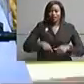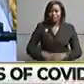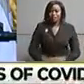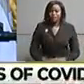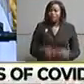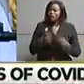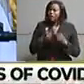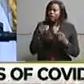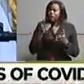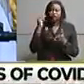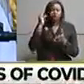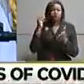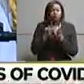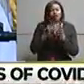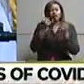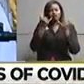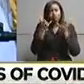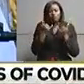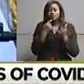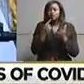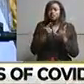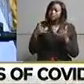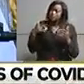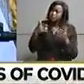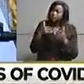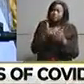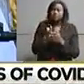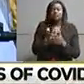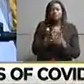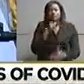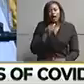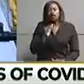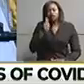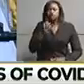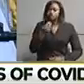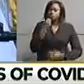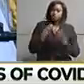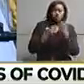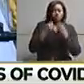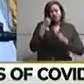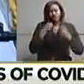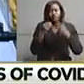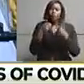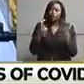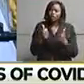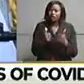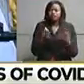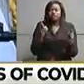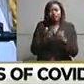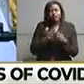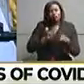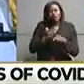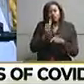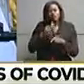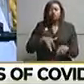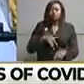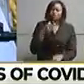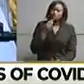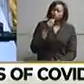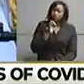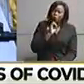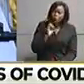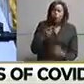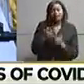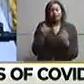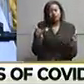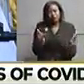what the doctors were telling me, was that all this time he was really eating, although even when the appetite was down, but he